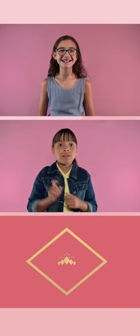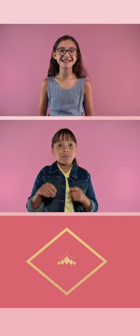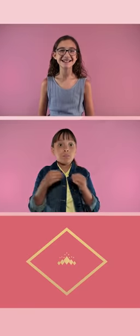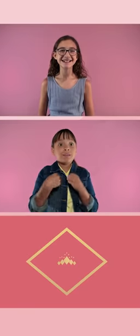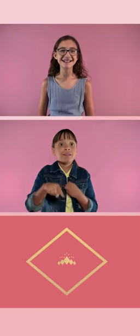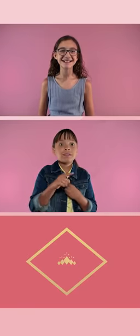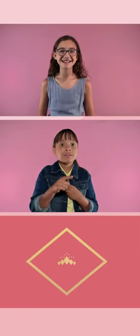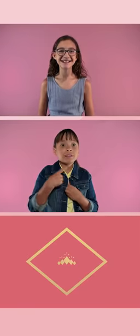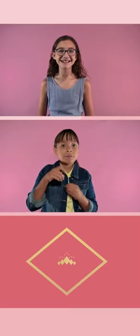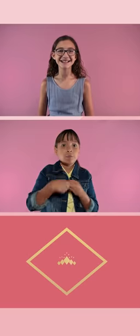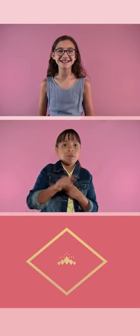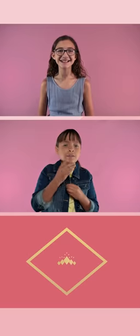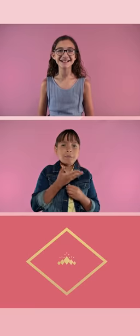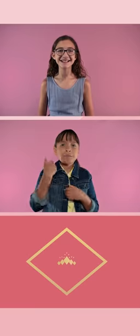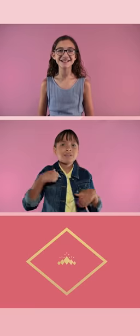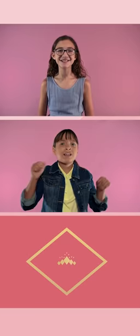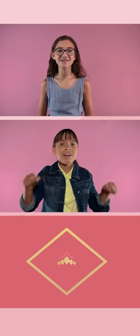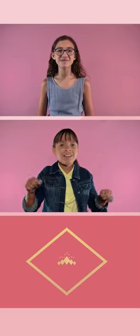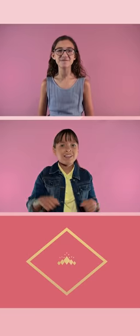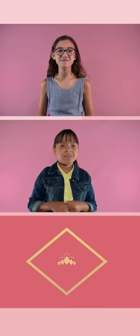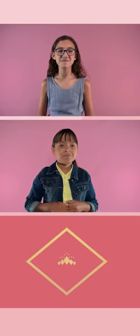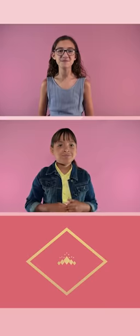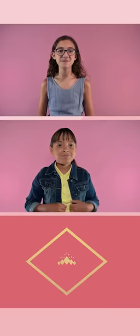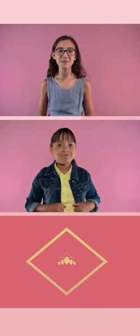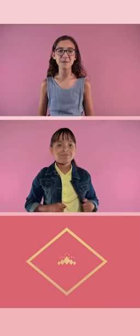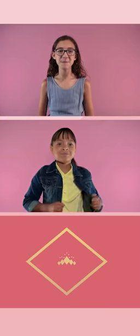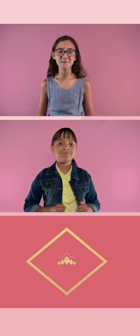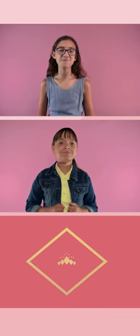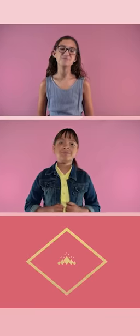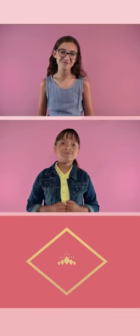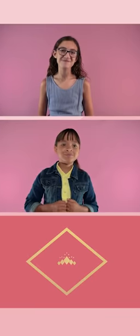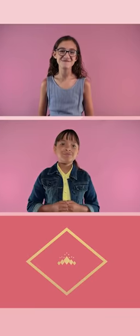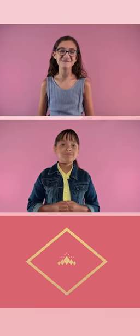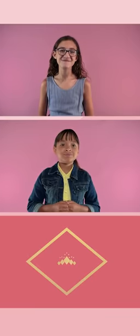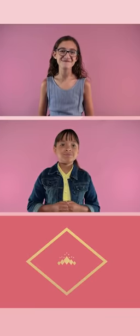Ooh. Actually, I need some more of these because I want to do the best that I can.